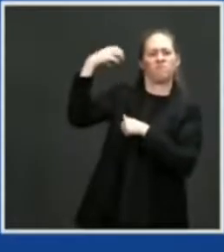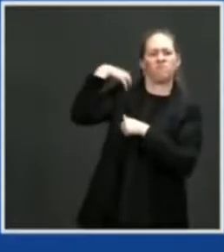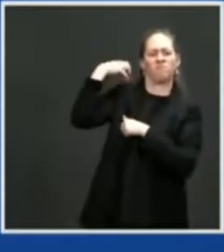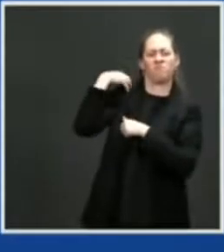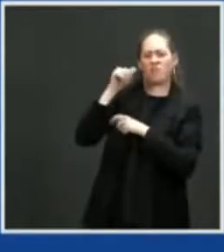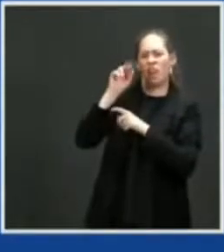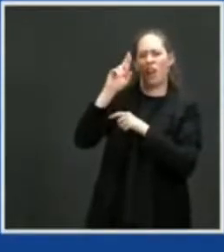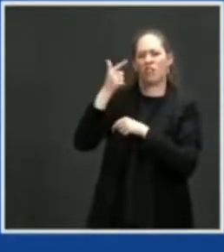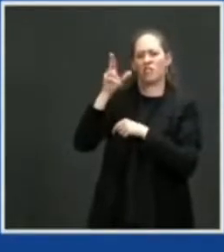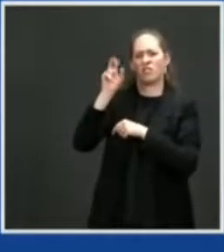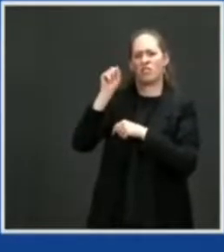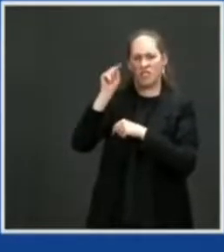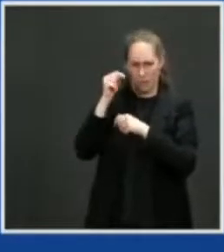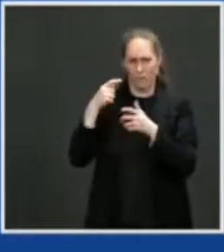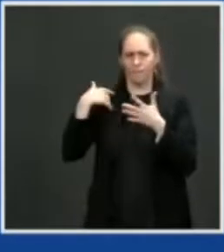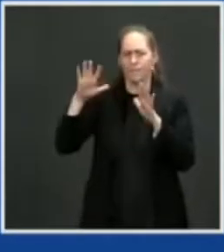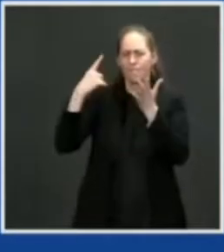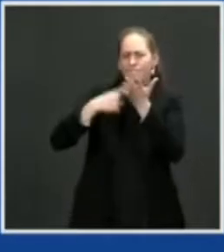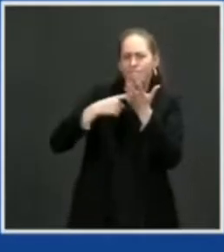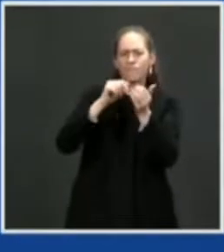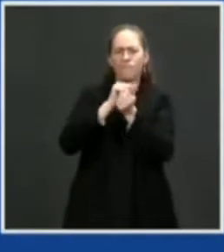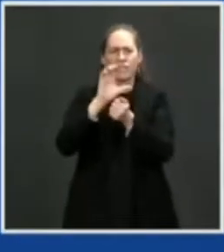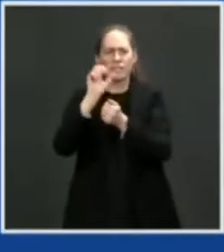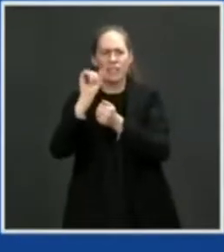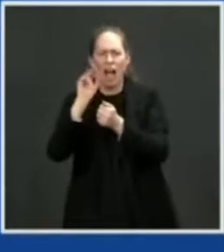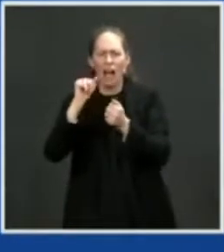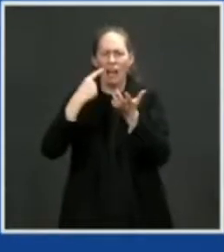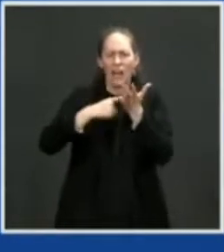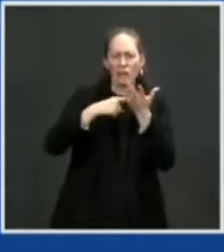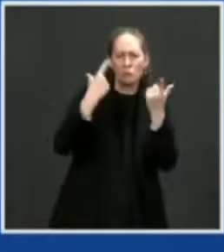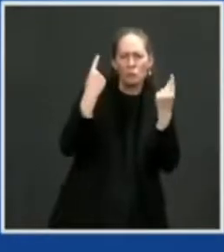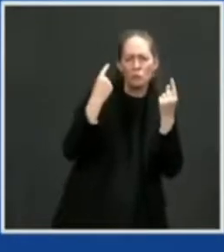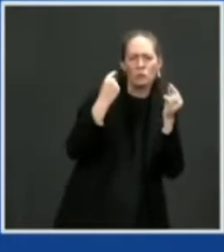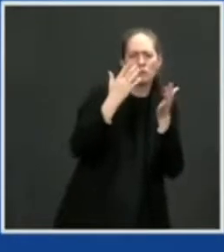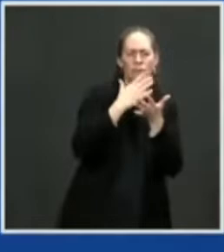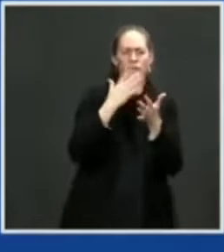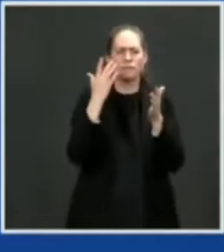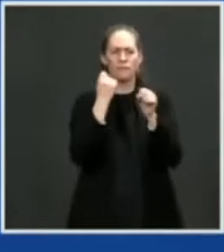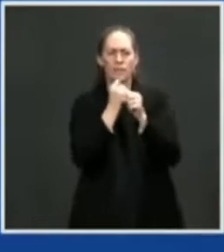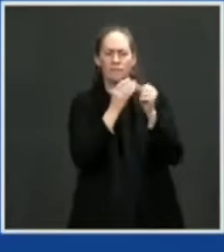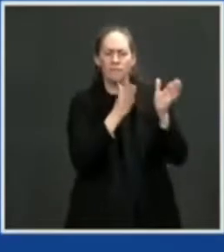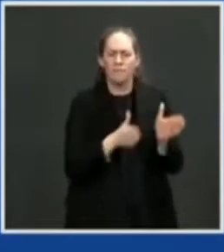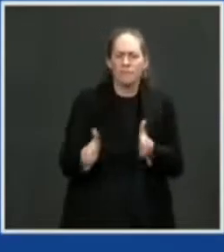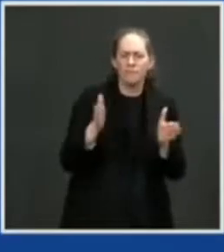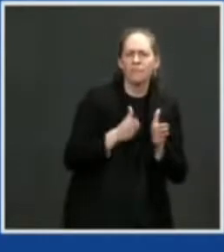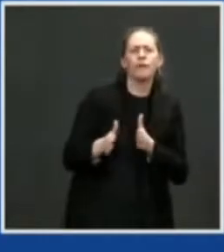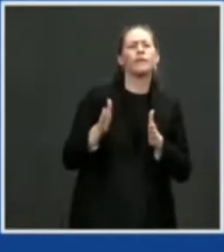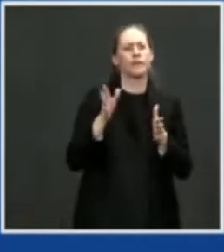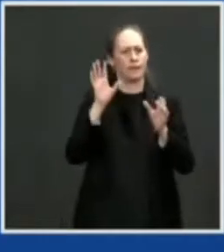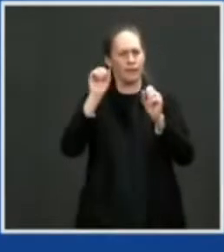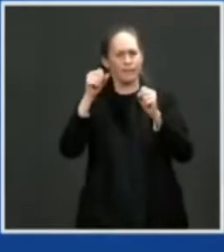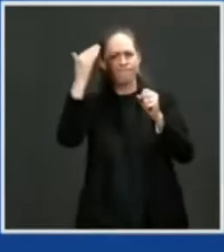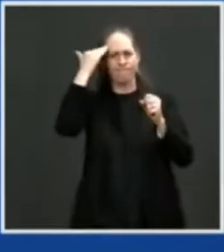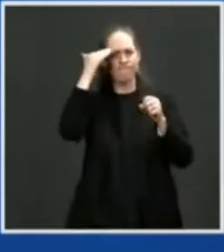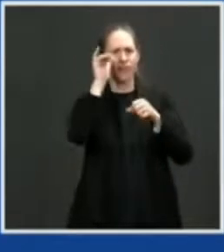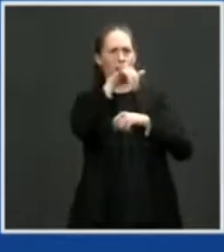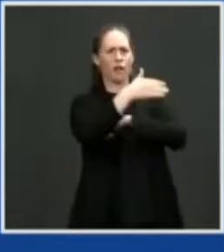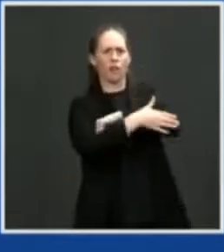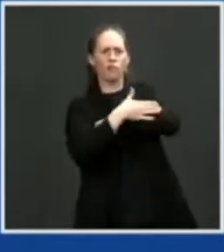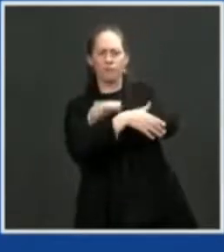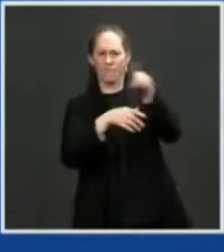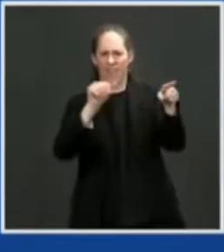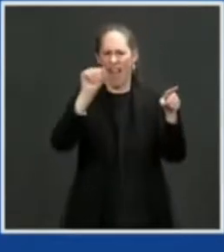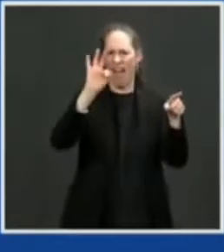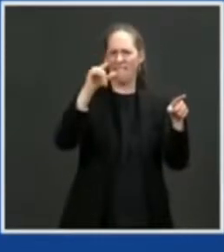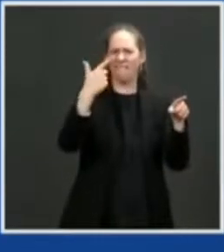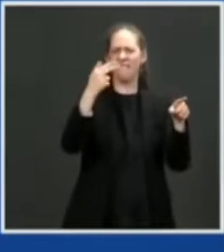the I gotta get a briefing. leader. You can't ask me these questions with no briefing. Come on, And, man. There's a UN-led process